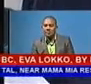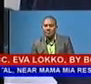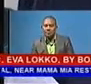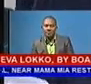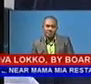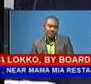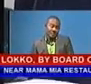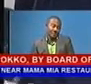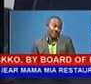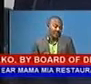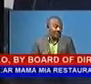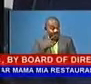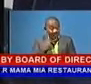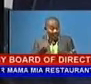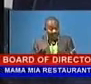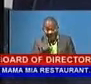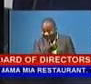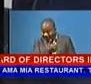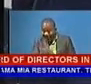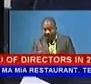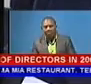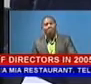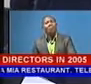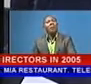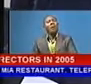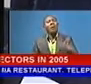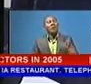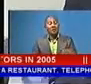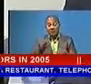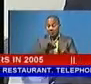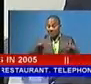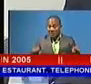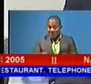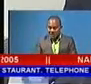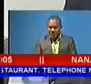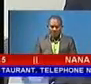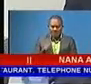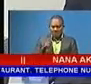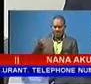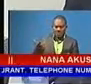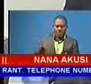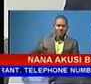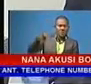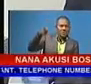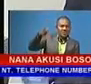from your analysis, are there any polling stations which were won